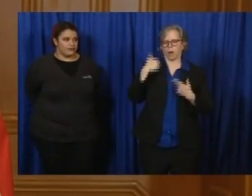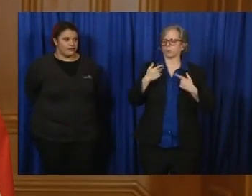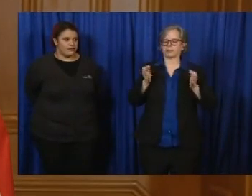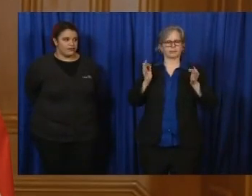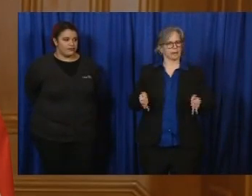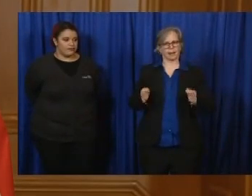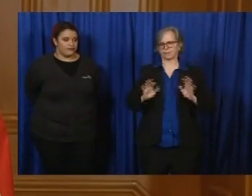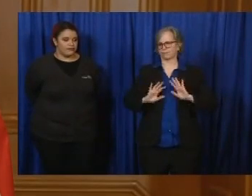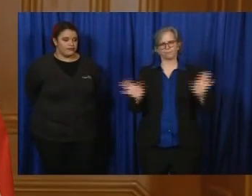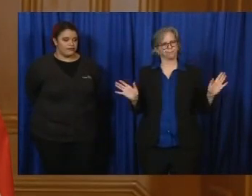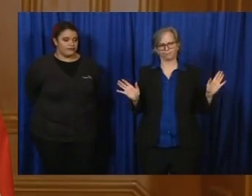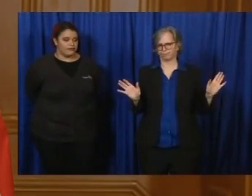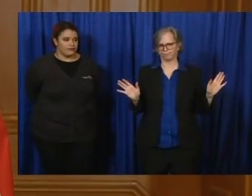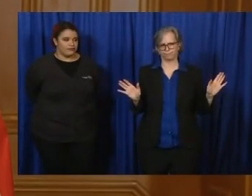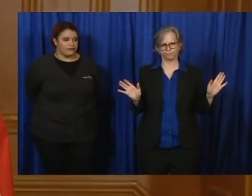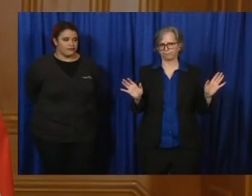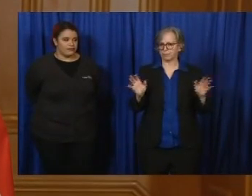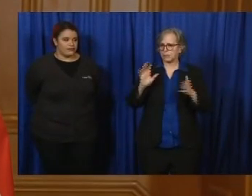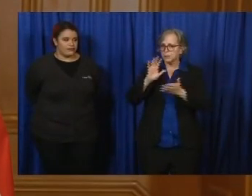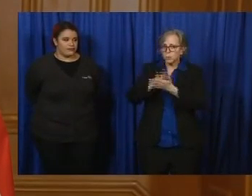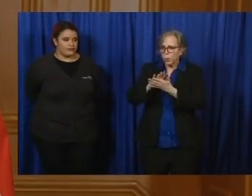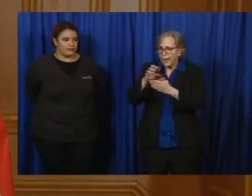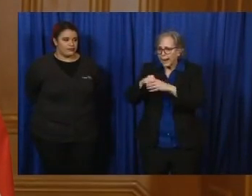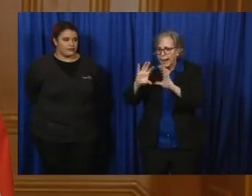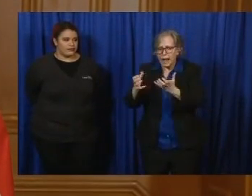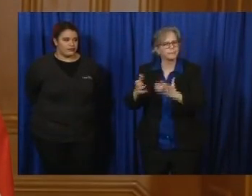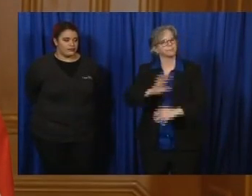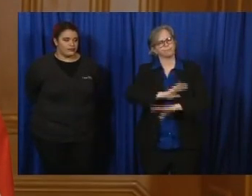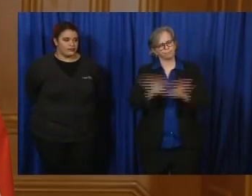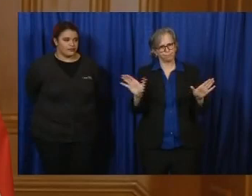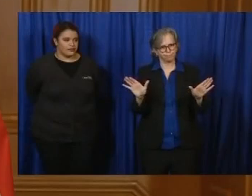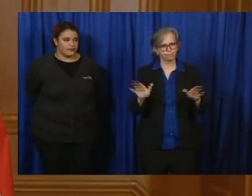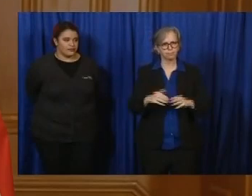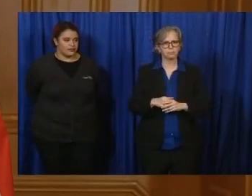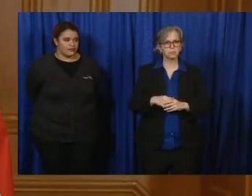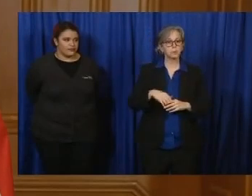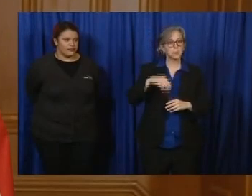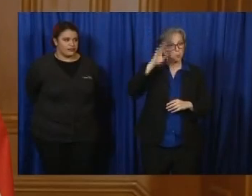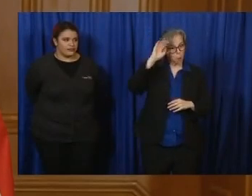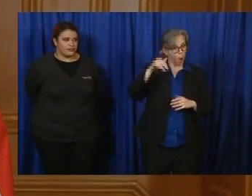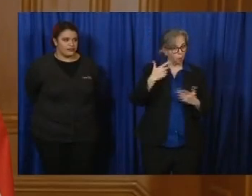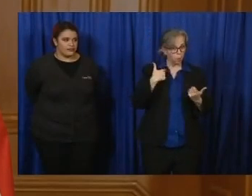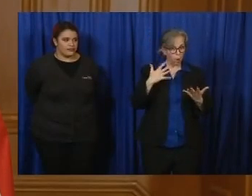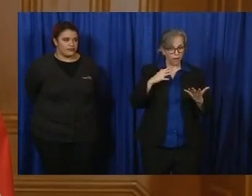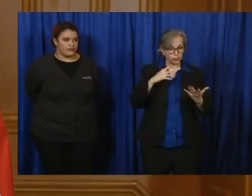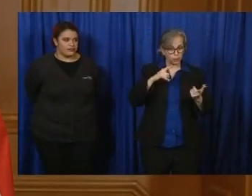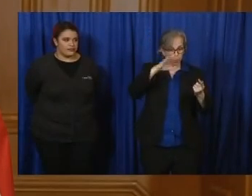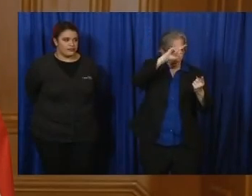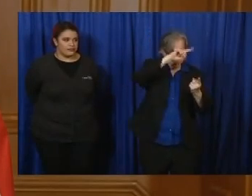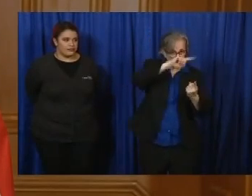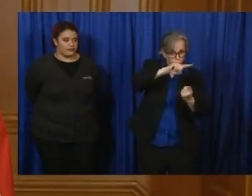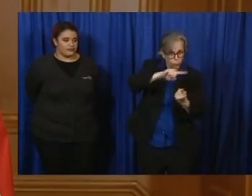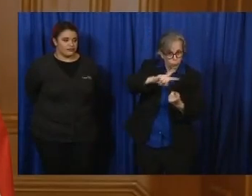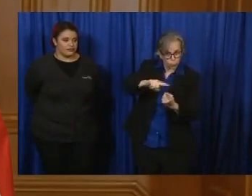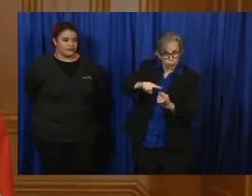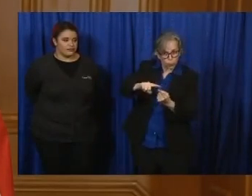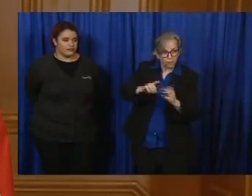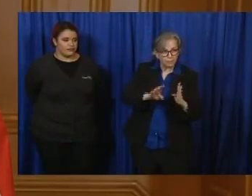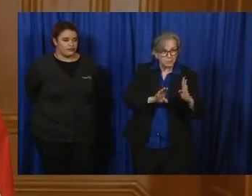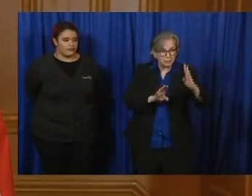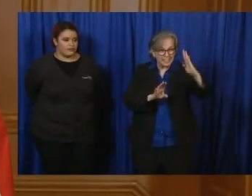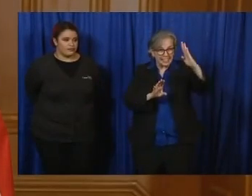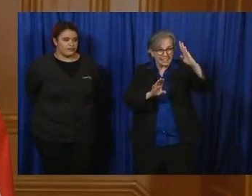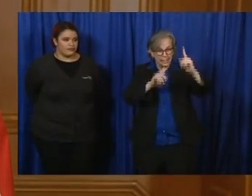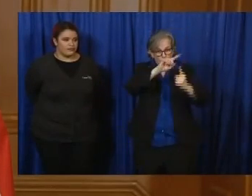sense if we were going to try to slow this down to continue to have kids congregating in school every